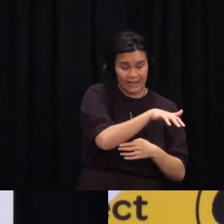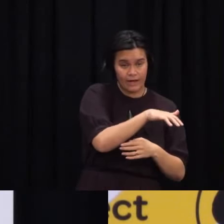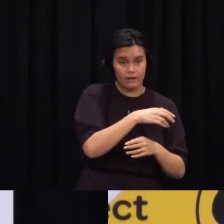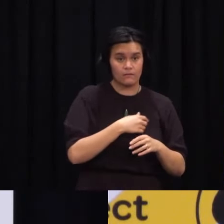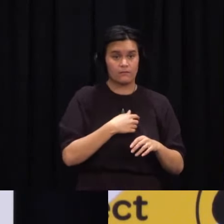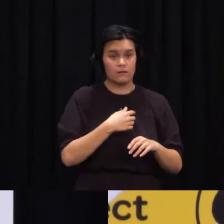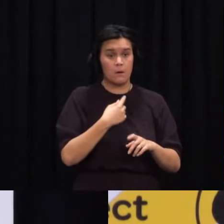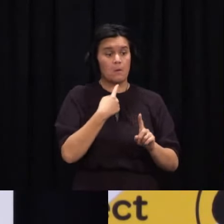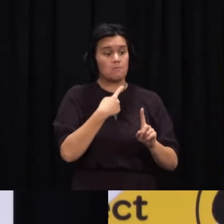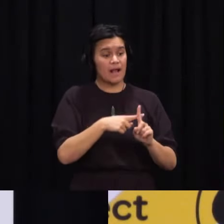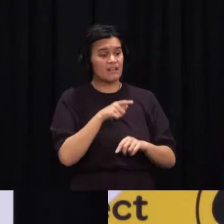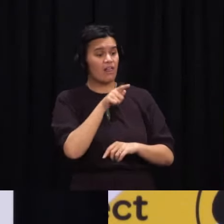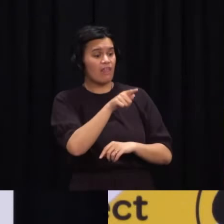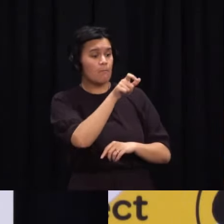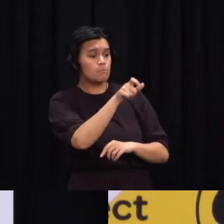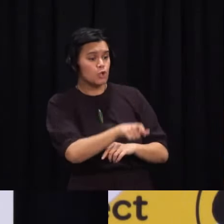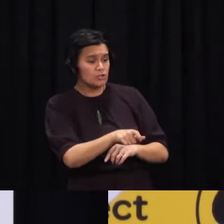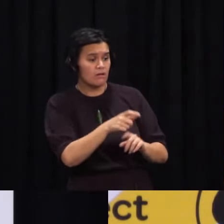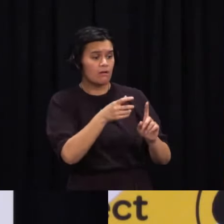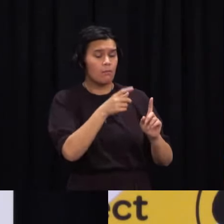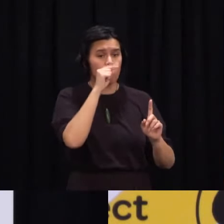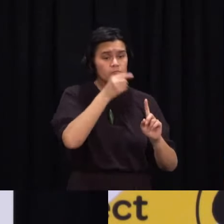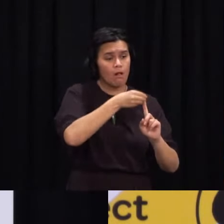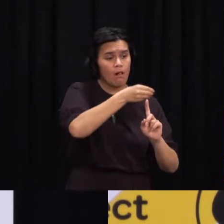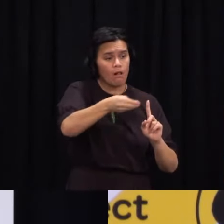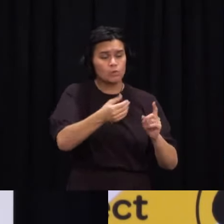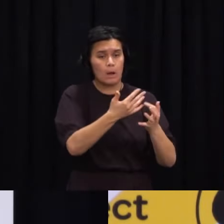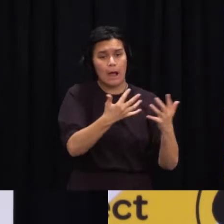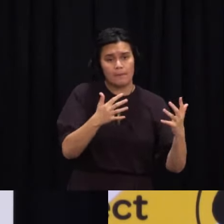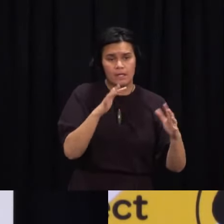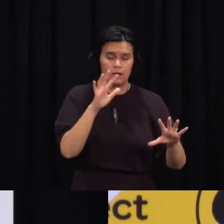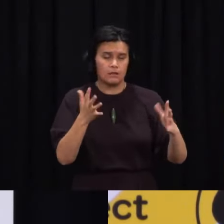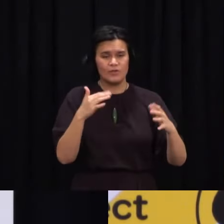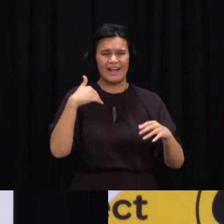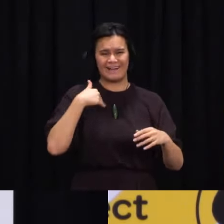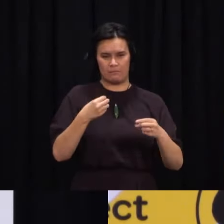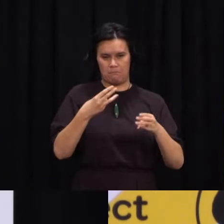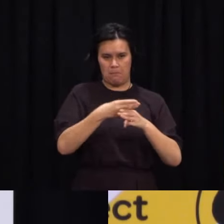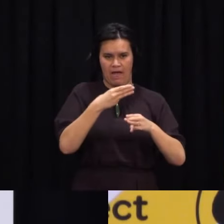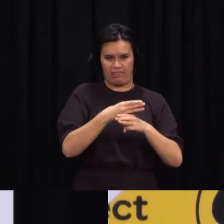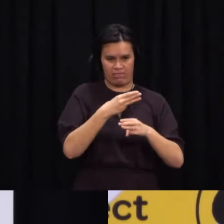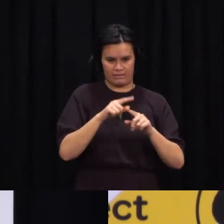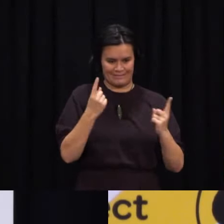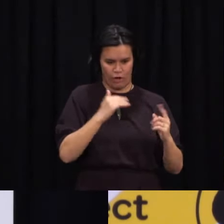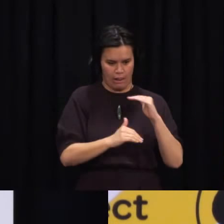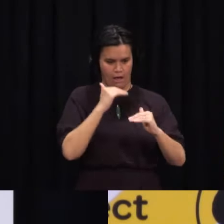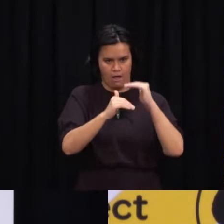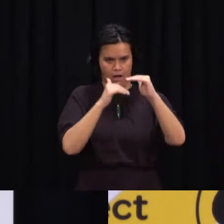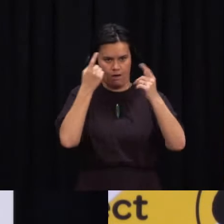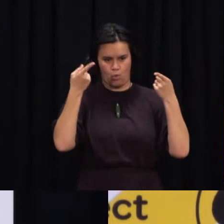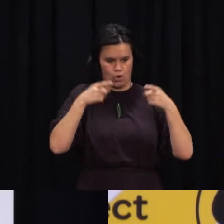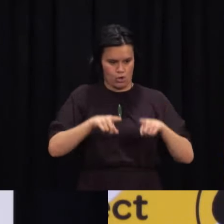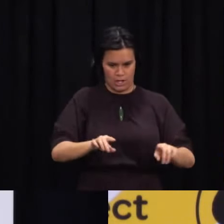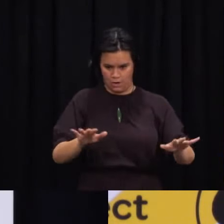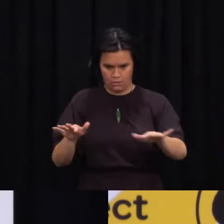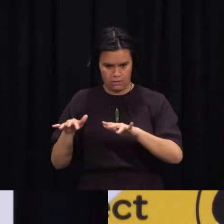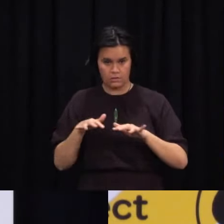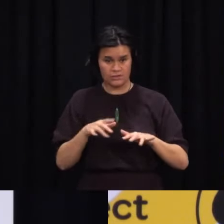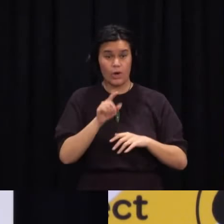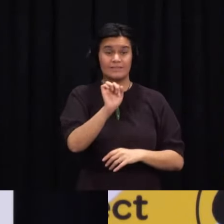number of cases we would expect, and that will change each day, but we will give a range of the cases that we're expecting still to come through from our